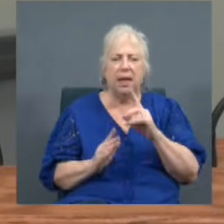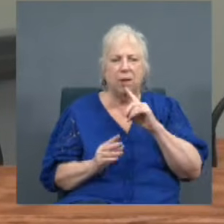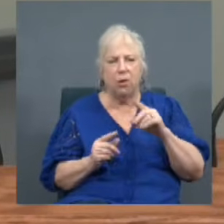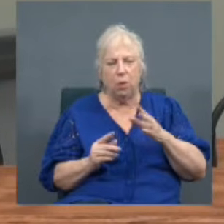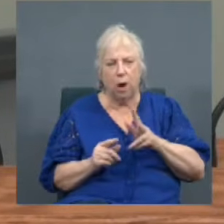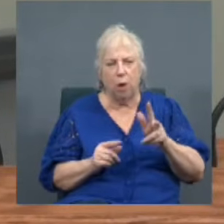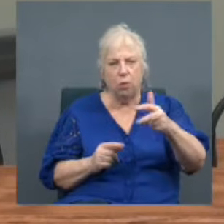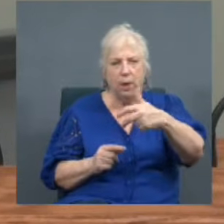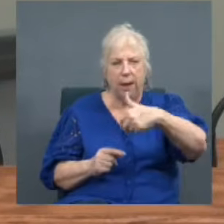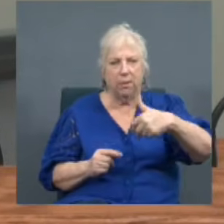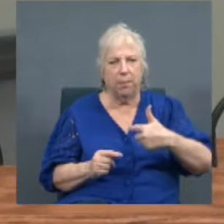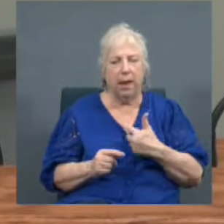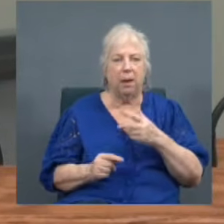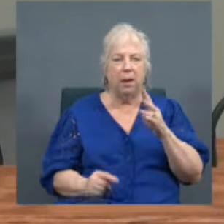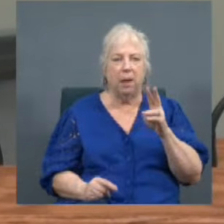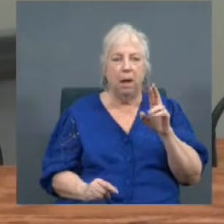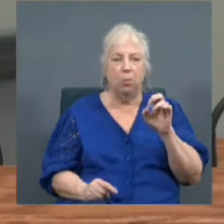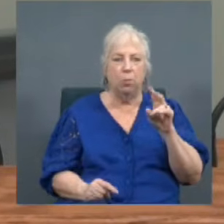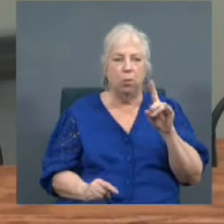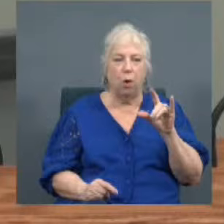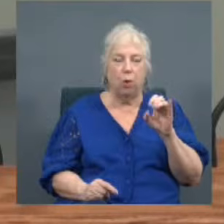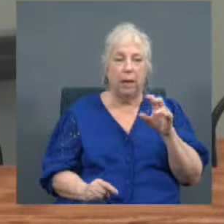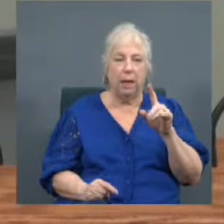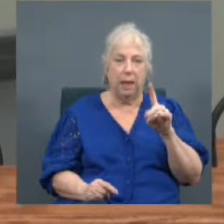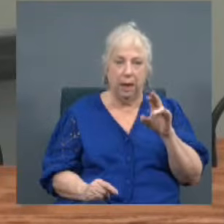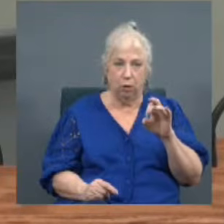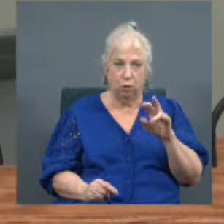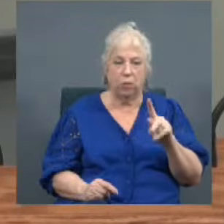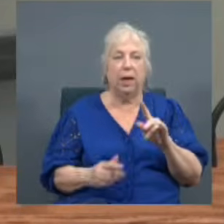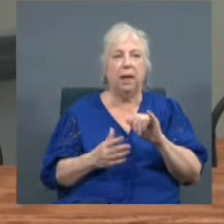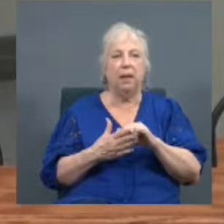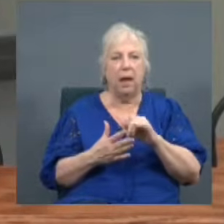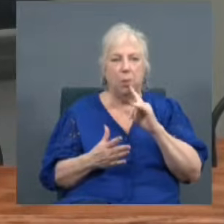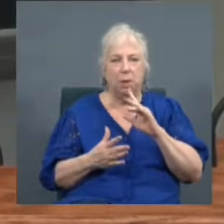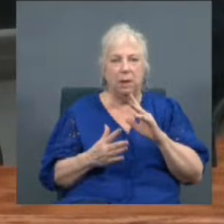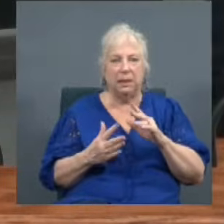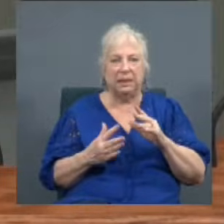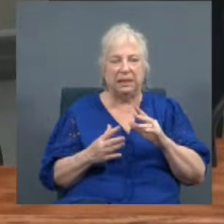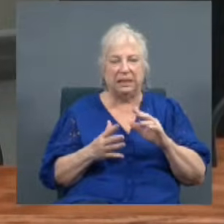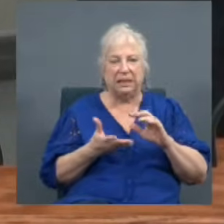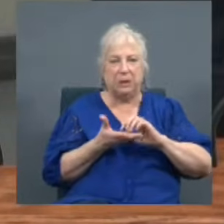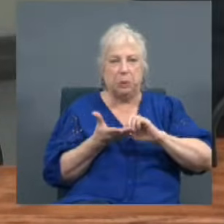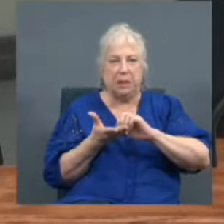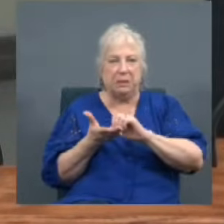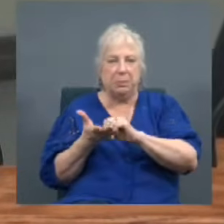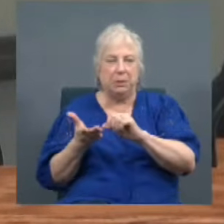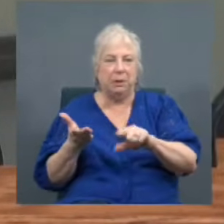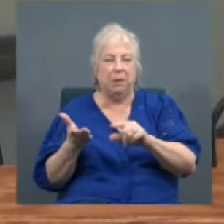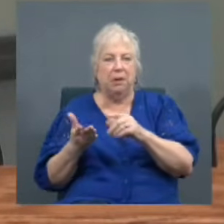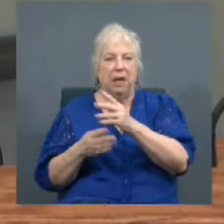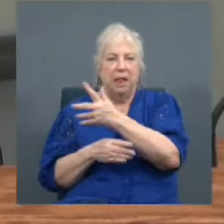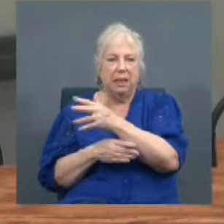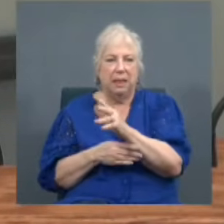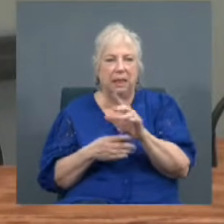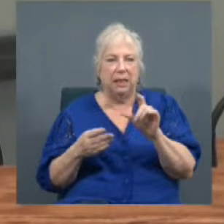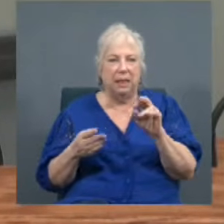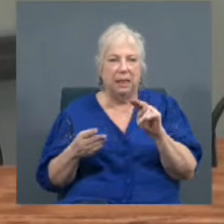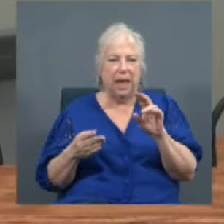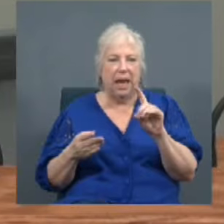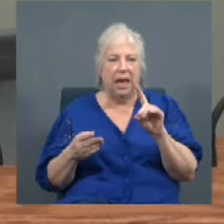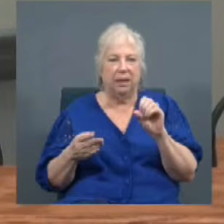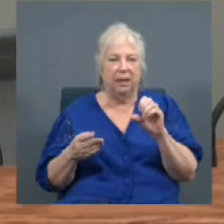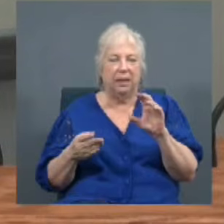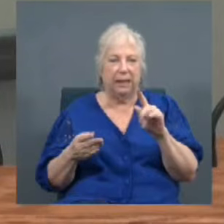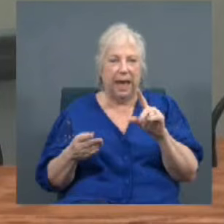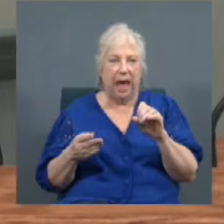there at Brody Creek. Yes, It ma'am. was going to get into their landscaping and their pond. And so it was supposed to have been,